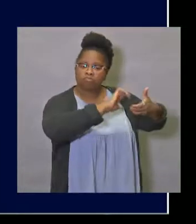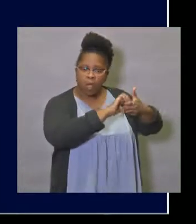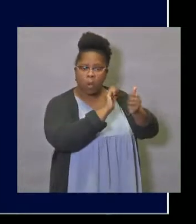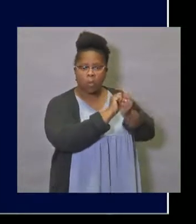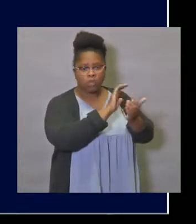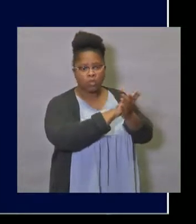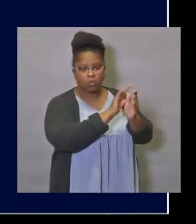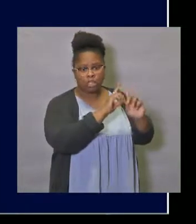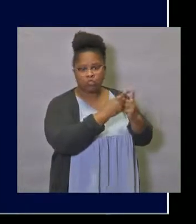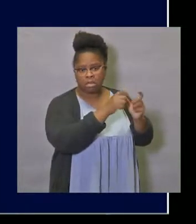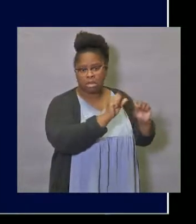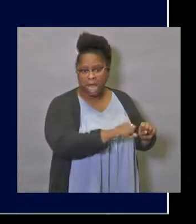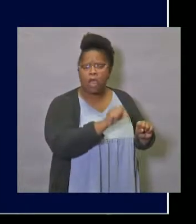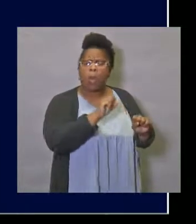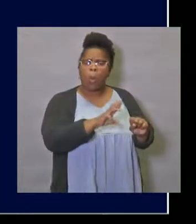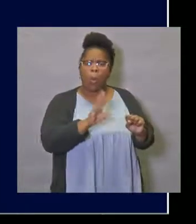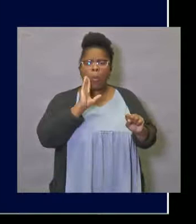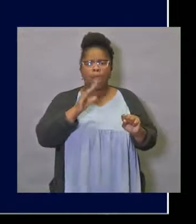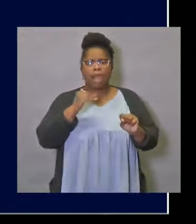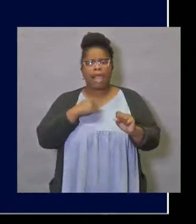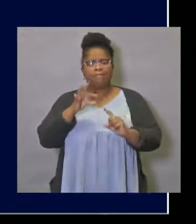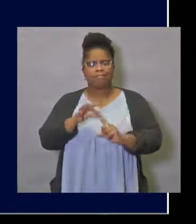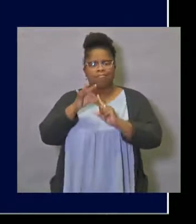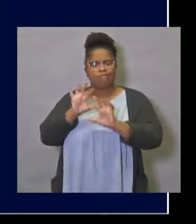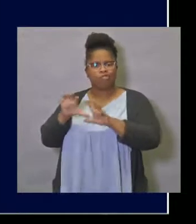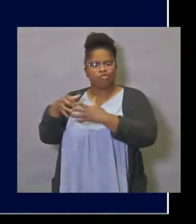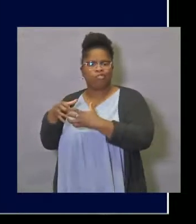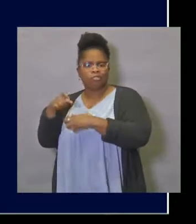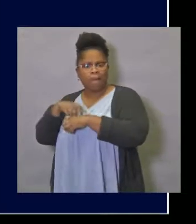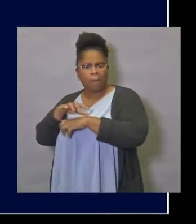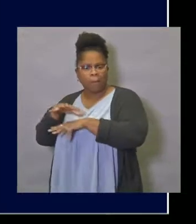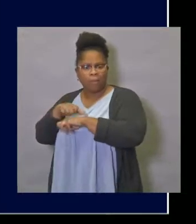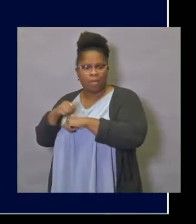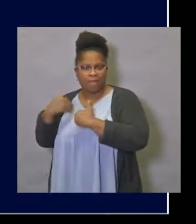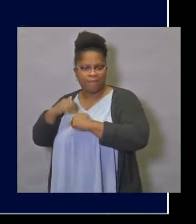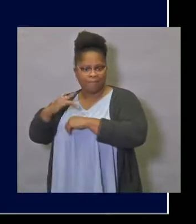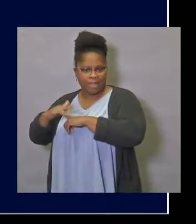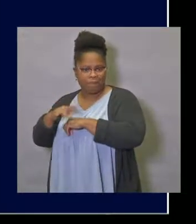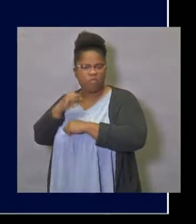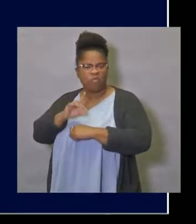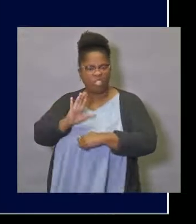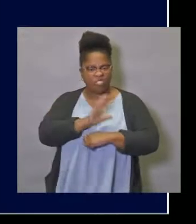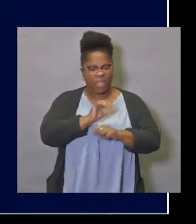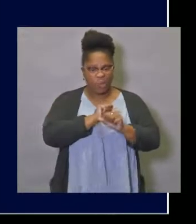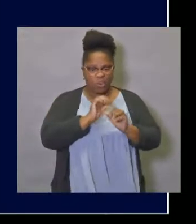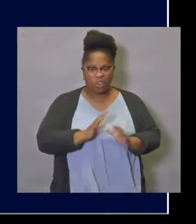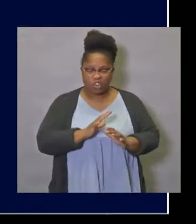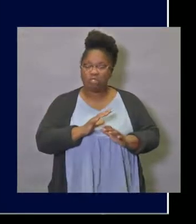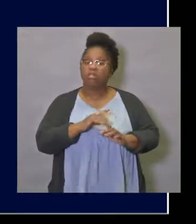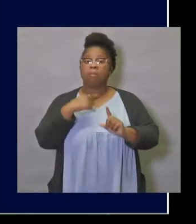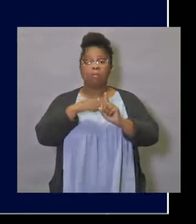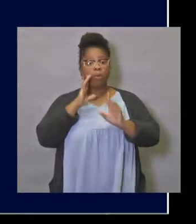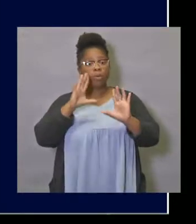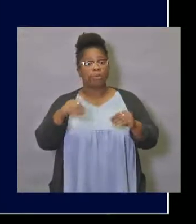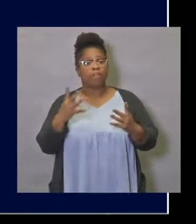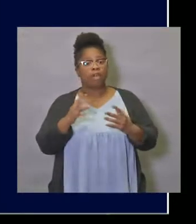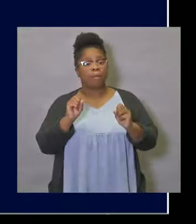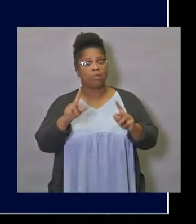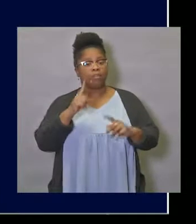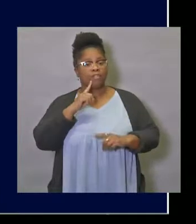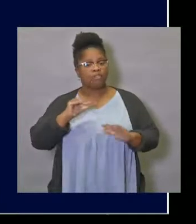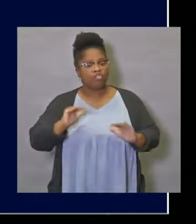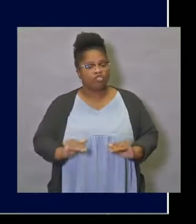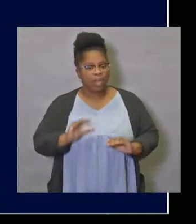they'll have reserved appointments at the county pods for their workforce. There will also be opportunities for childcare workers to